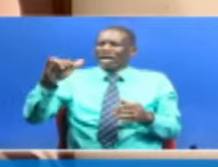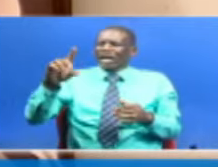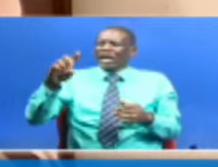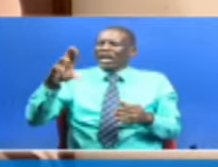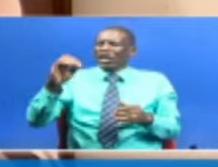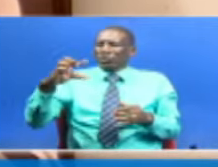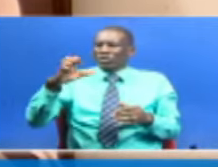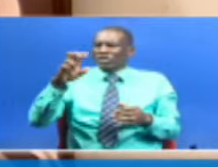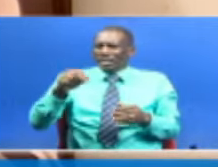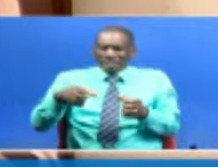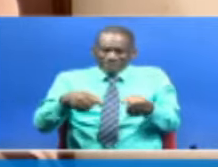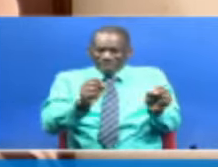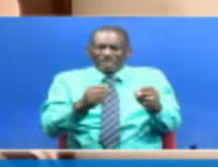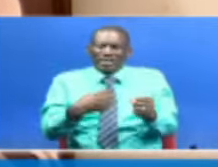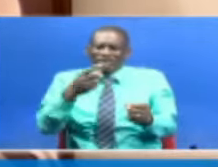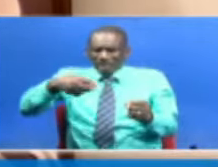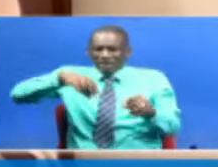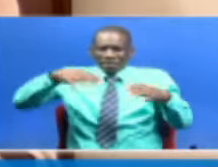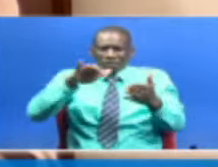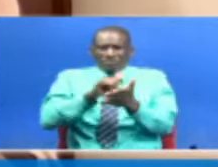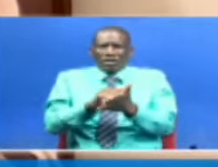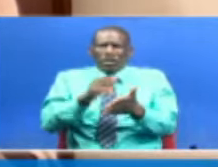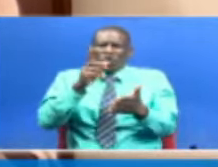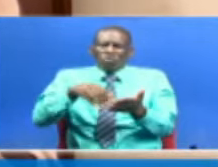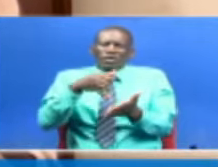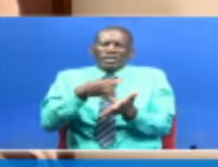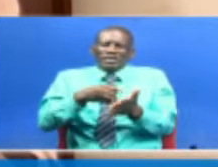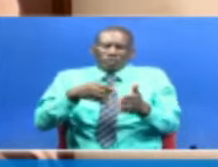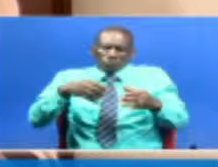bit about that strategy. What is it and what's in it and what is it trying to do?